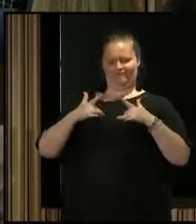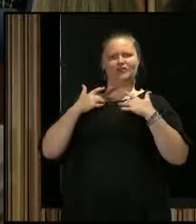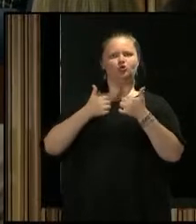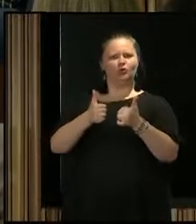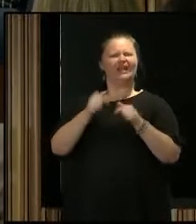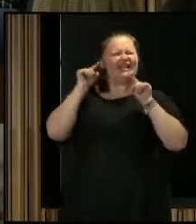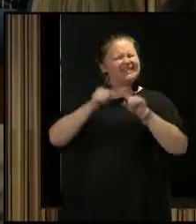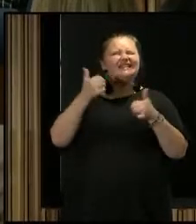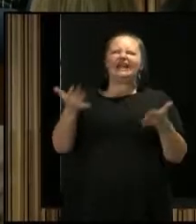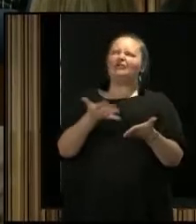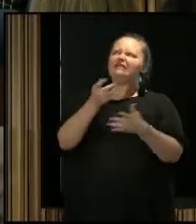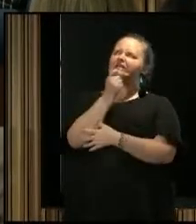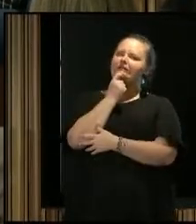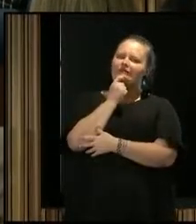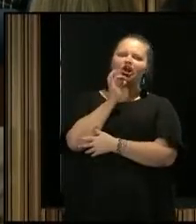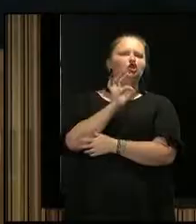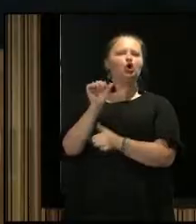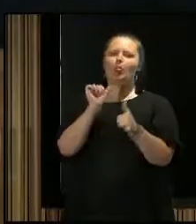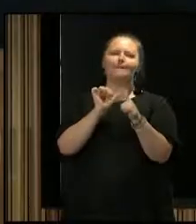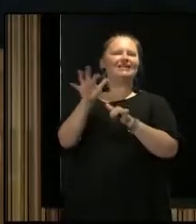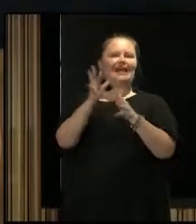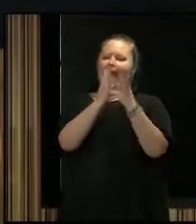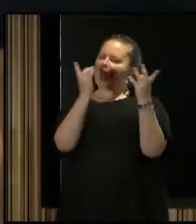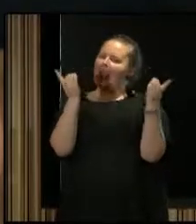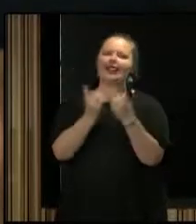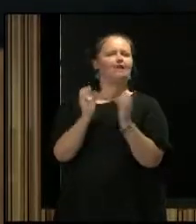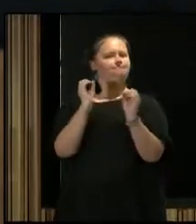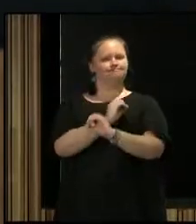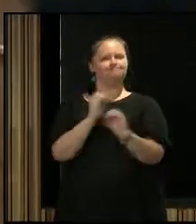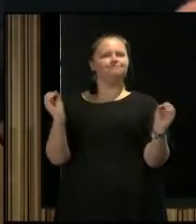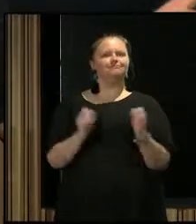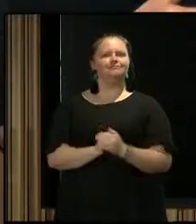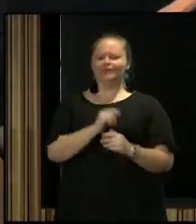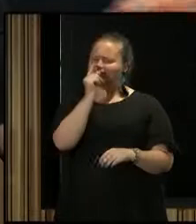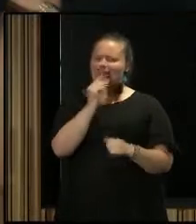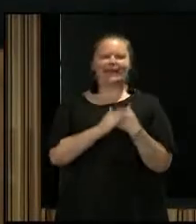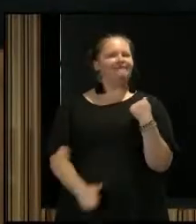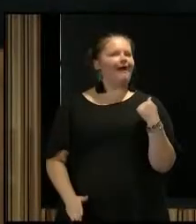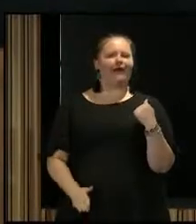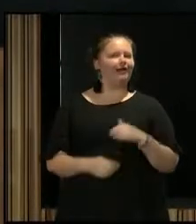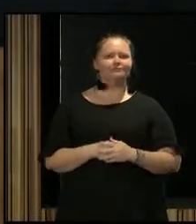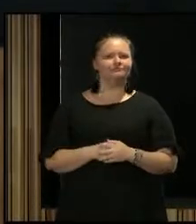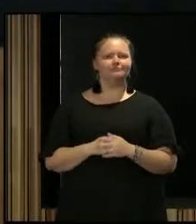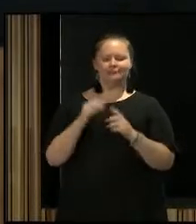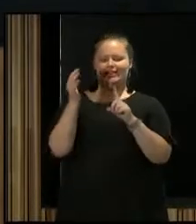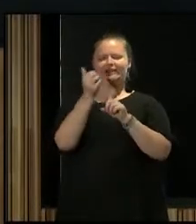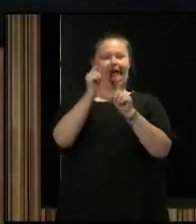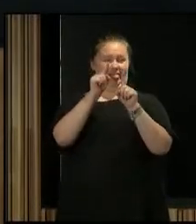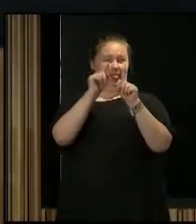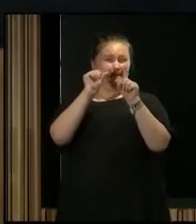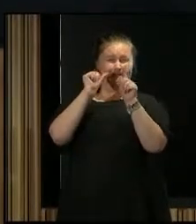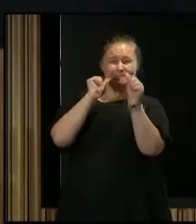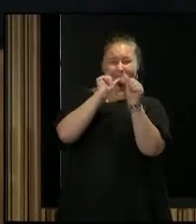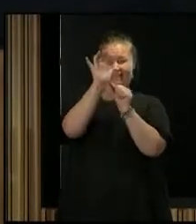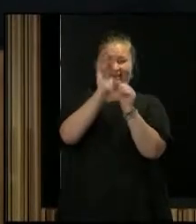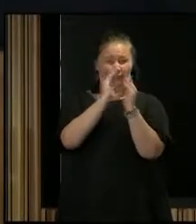encouraging? You are not the best at anything, okay? You can never probably be the best at anything. And I think